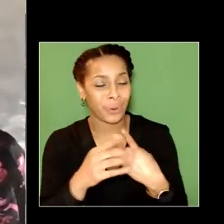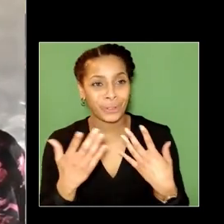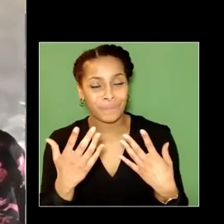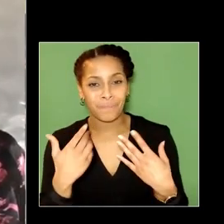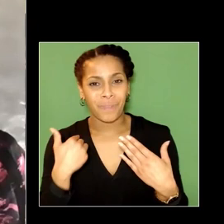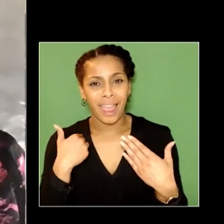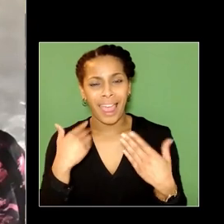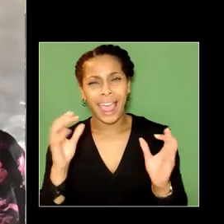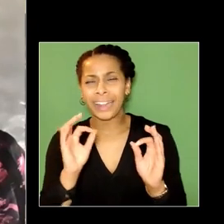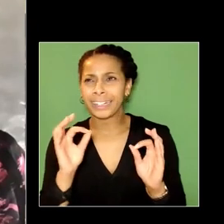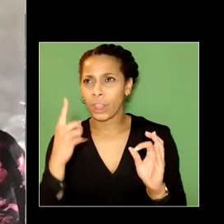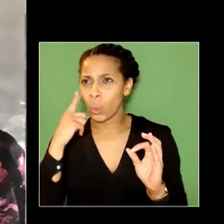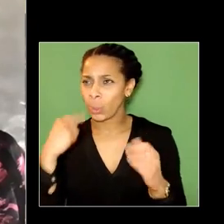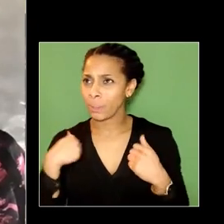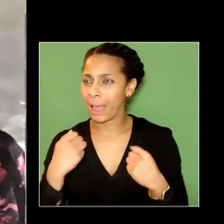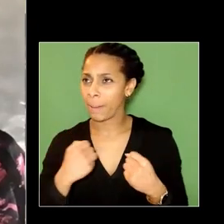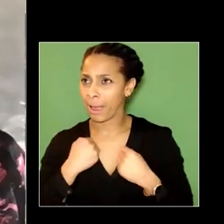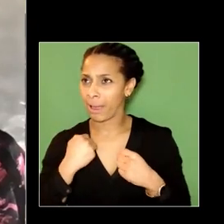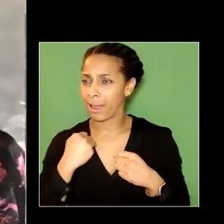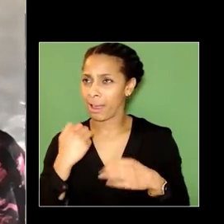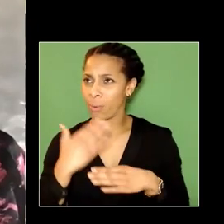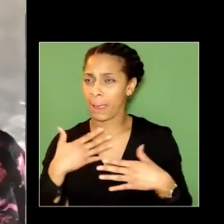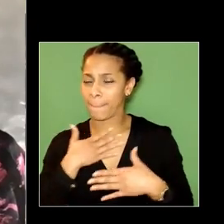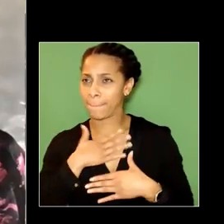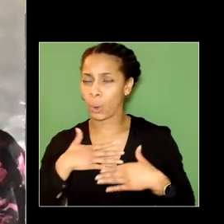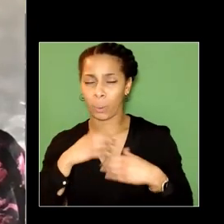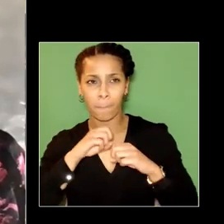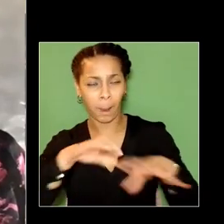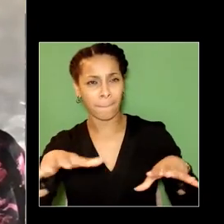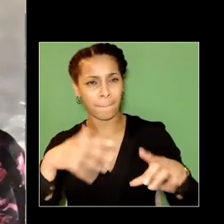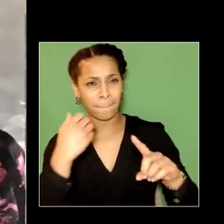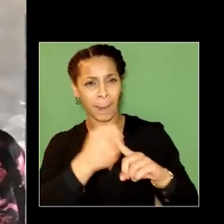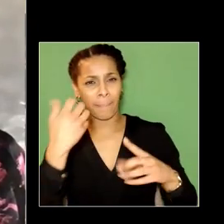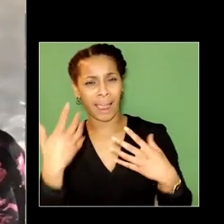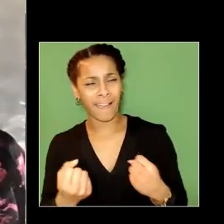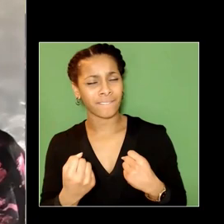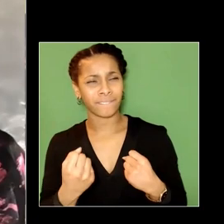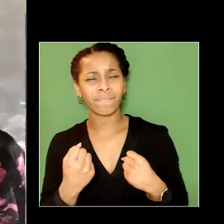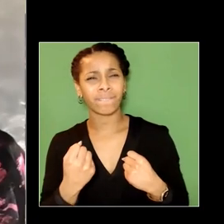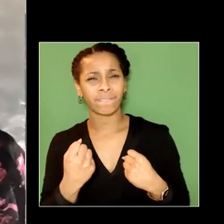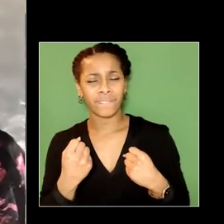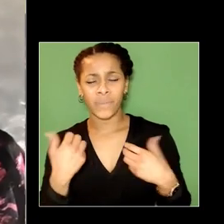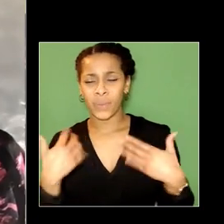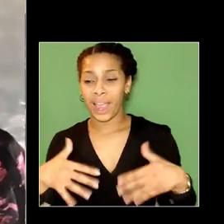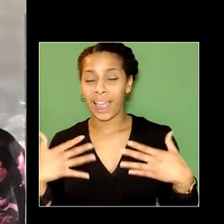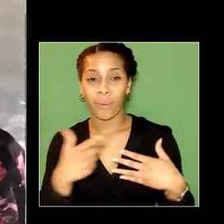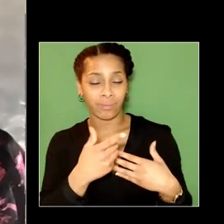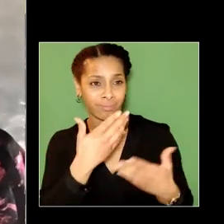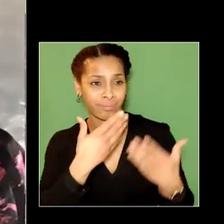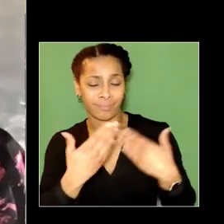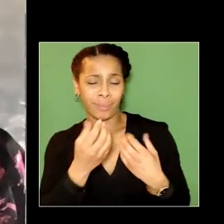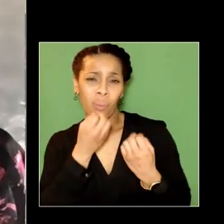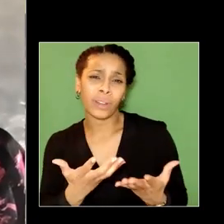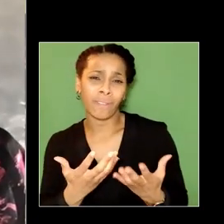I hadn't thought about it. I didn't know that. Obviously, it's very wonderful to hear. But